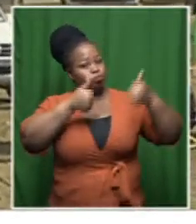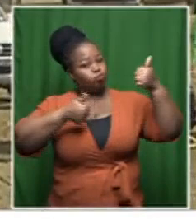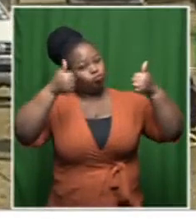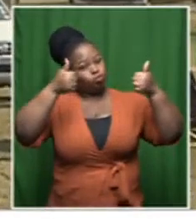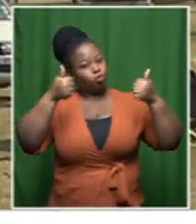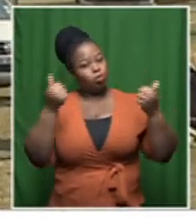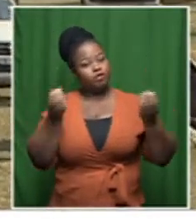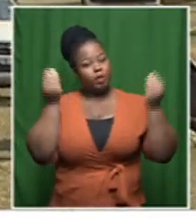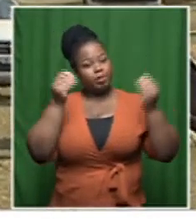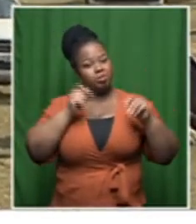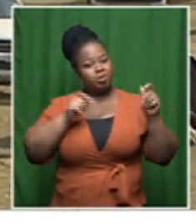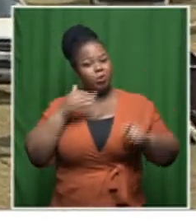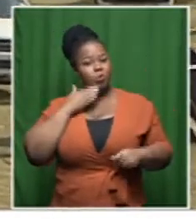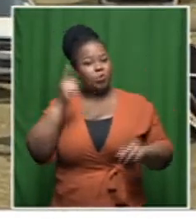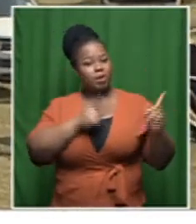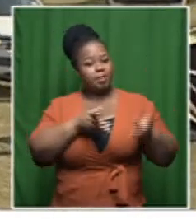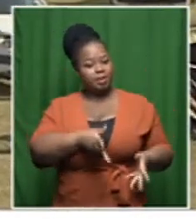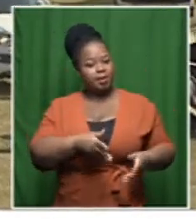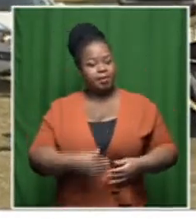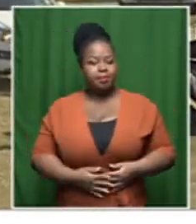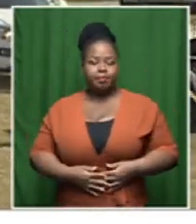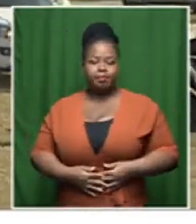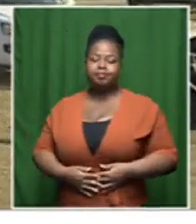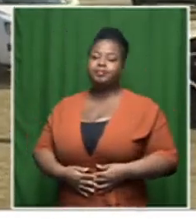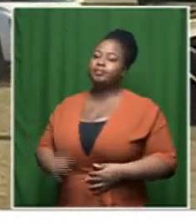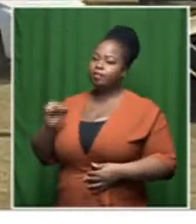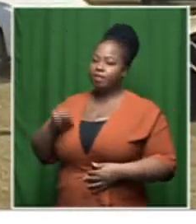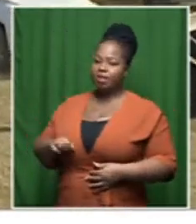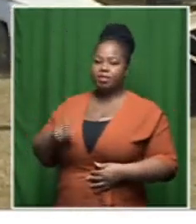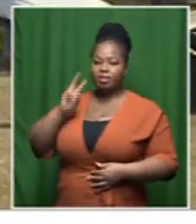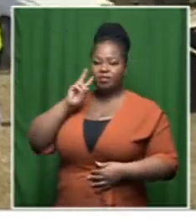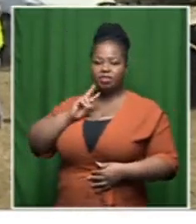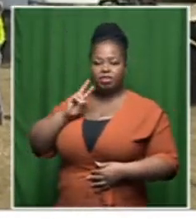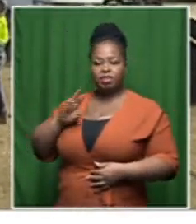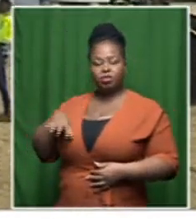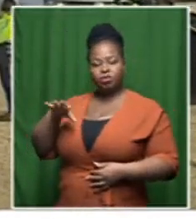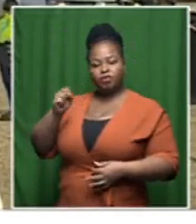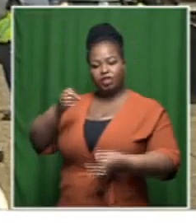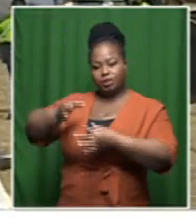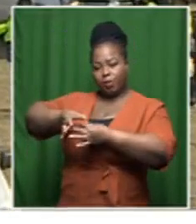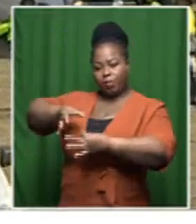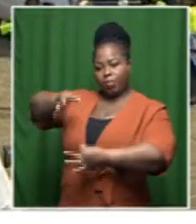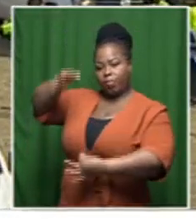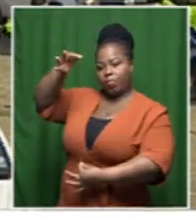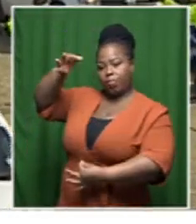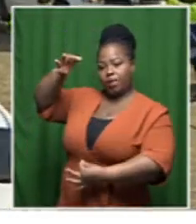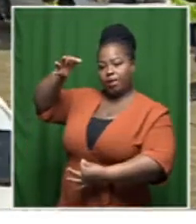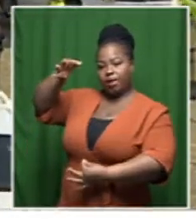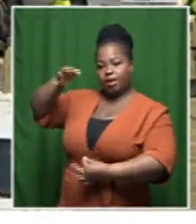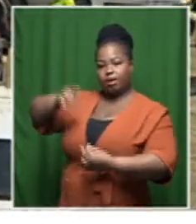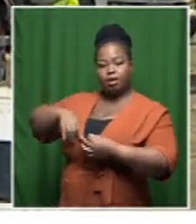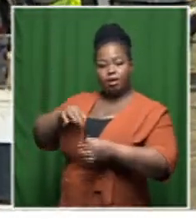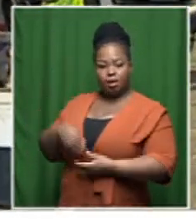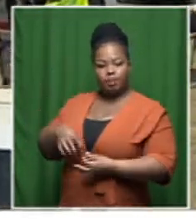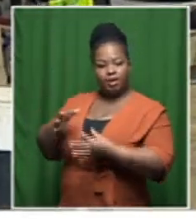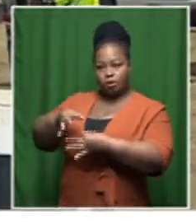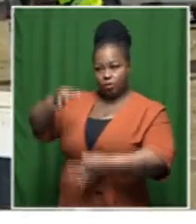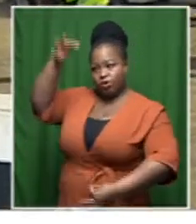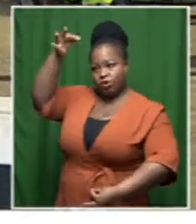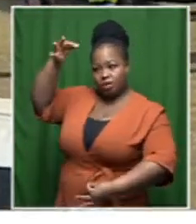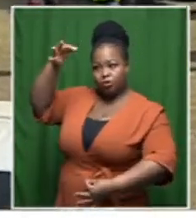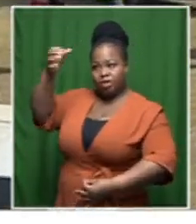expected to see here today. The maidens are going to collect the reed, and the reed will be brought in